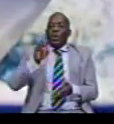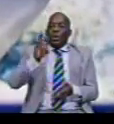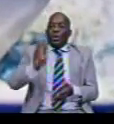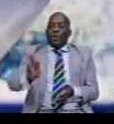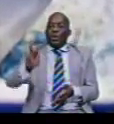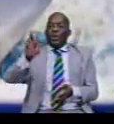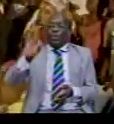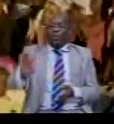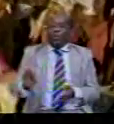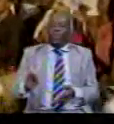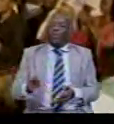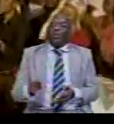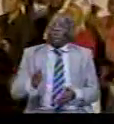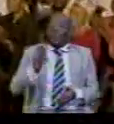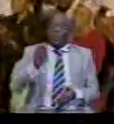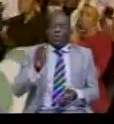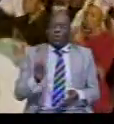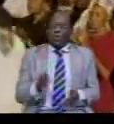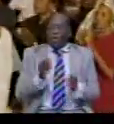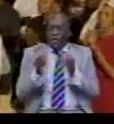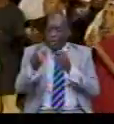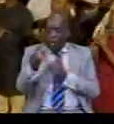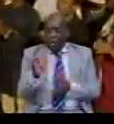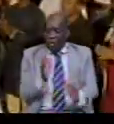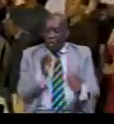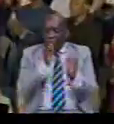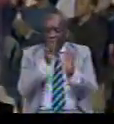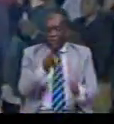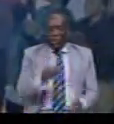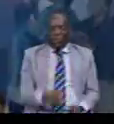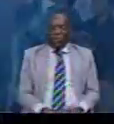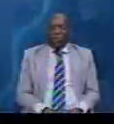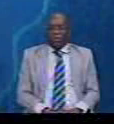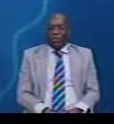God bless you, Pastor. Praise the Lord.